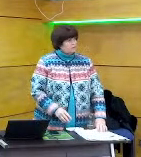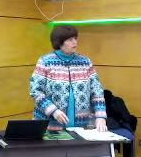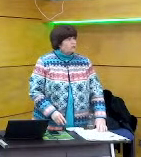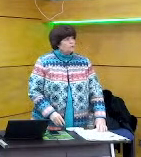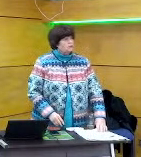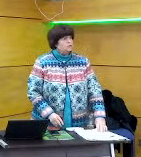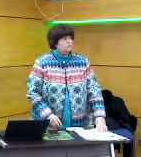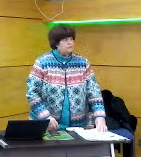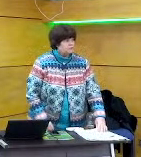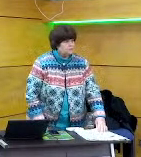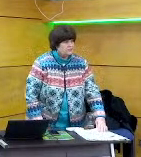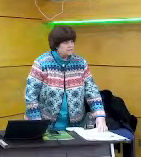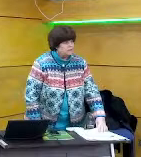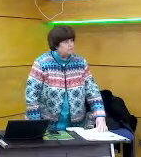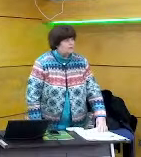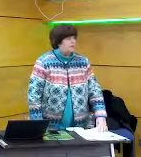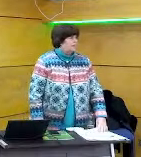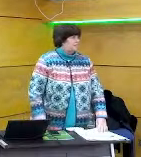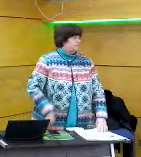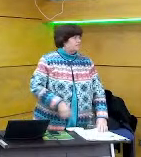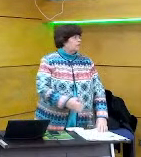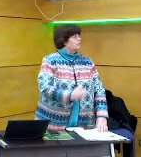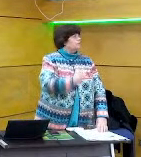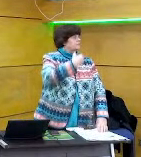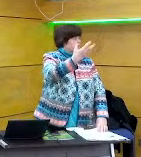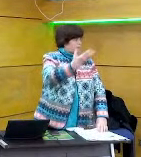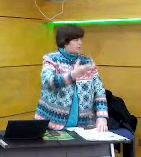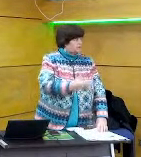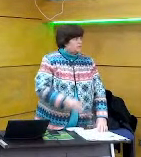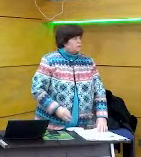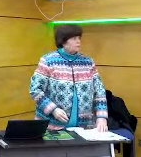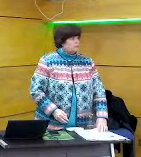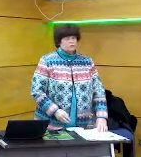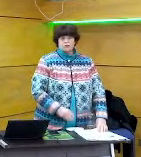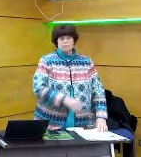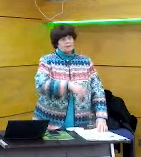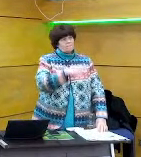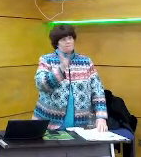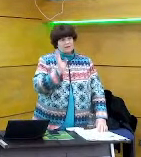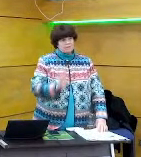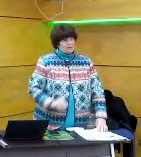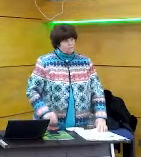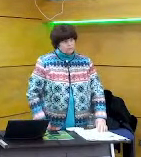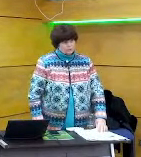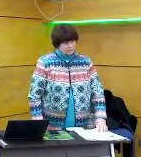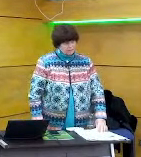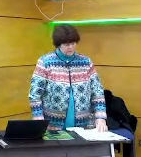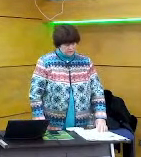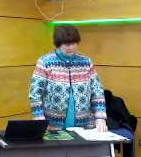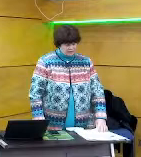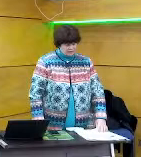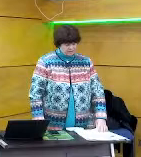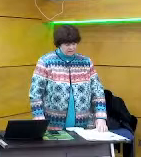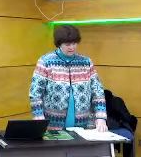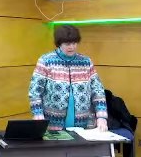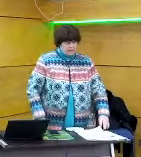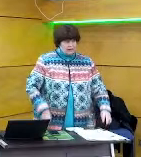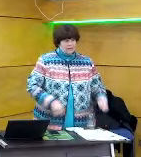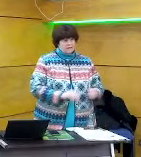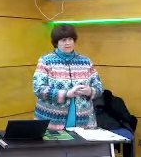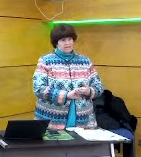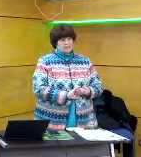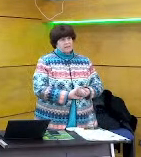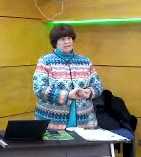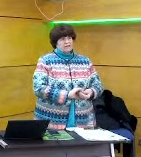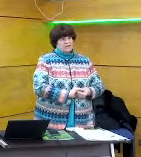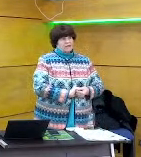That's all according to the research. That's not my ideas. All of this has been researched by many, many programs. And